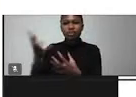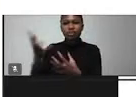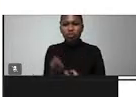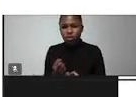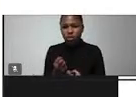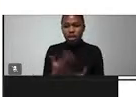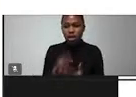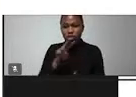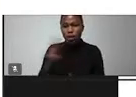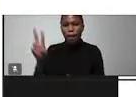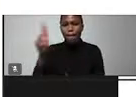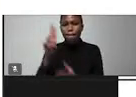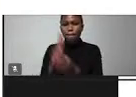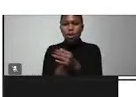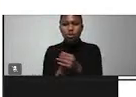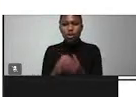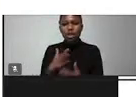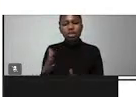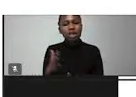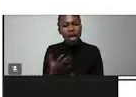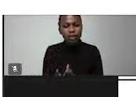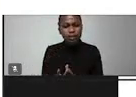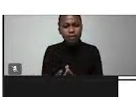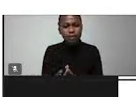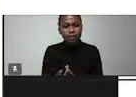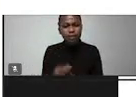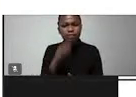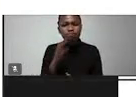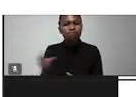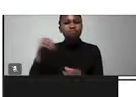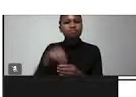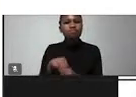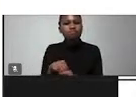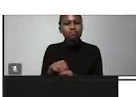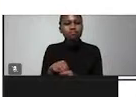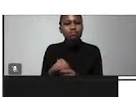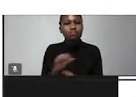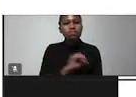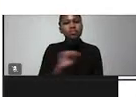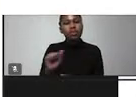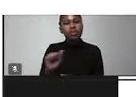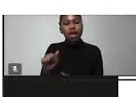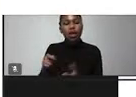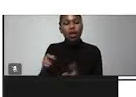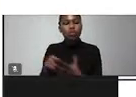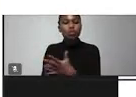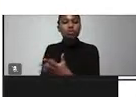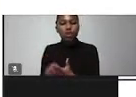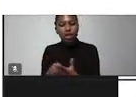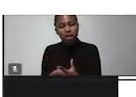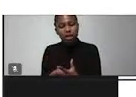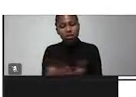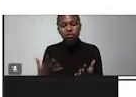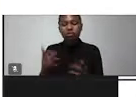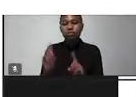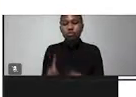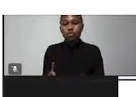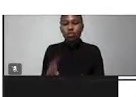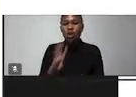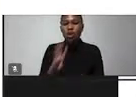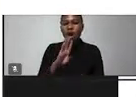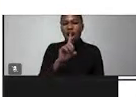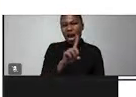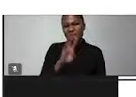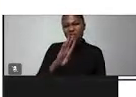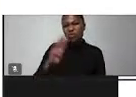sides, it contributed, in turn, contributed the upward trend slightly more from 144 billion